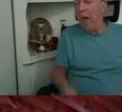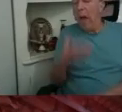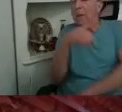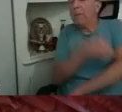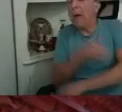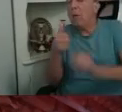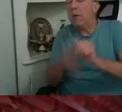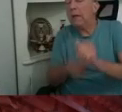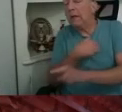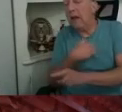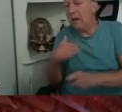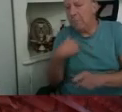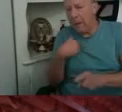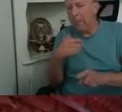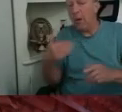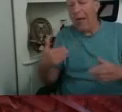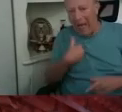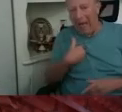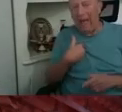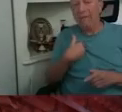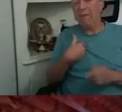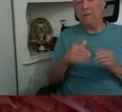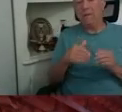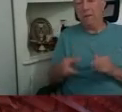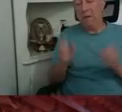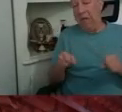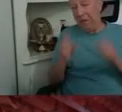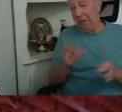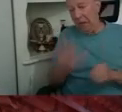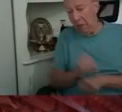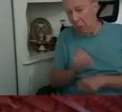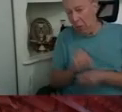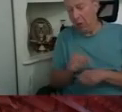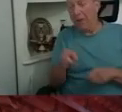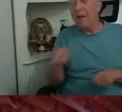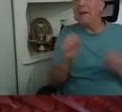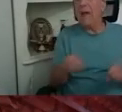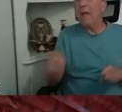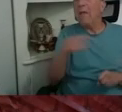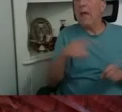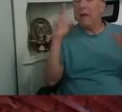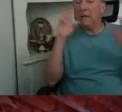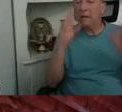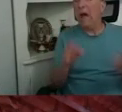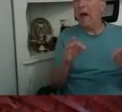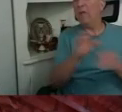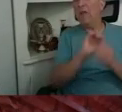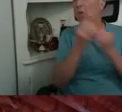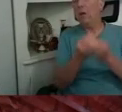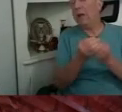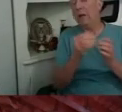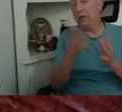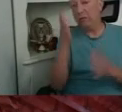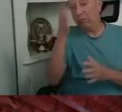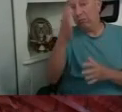member have in deciding their work, in deciding the fate of the organization? How hard is it for them to be